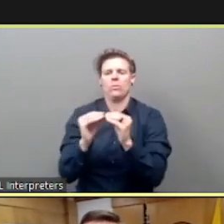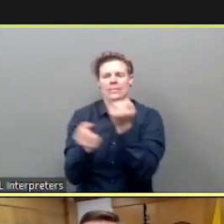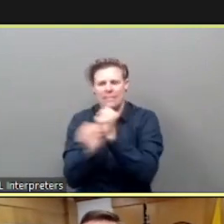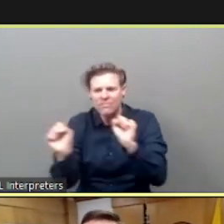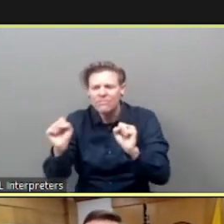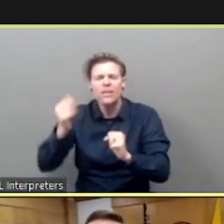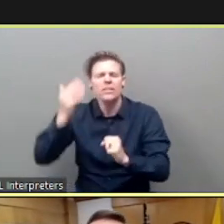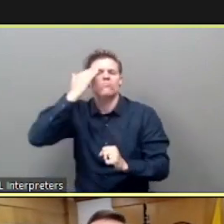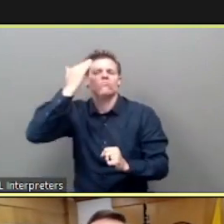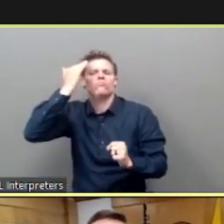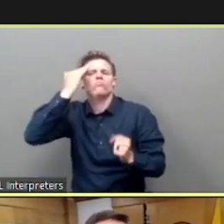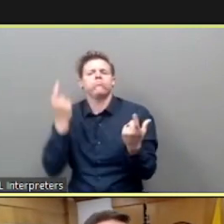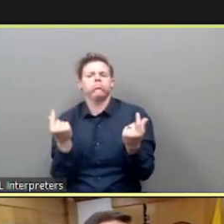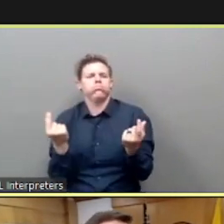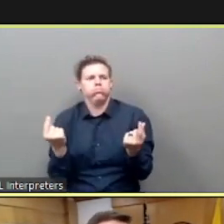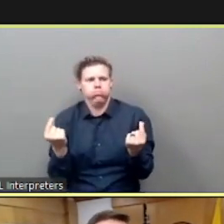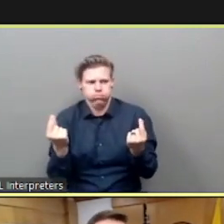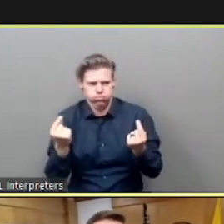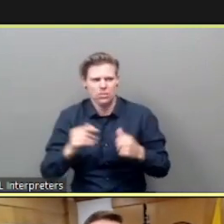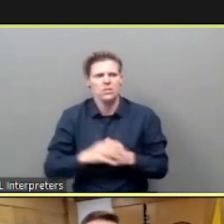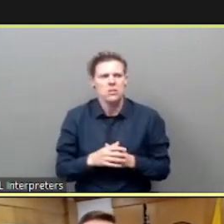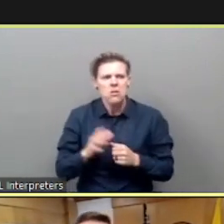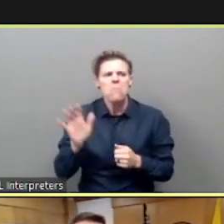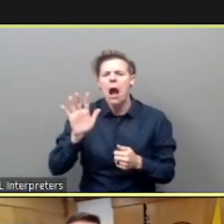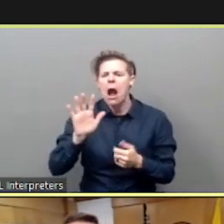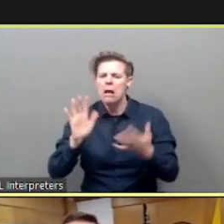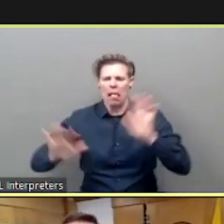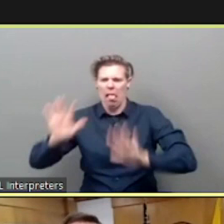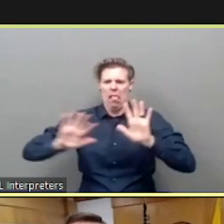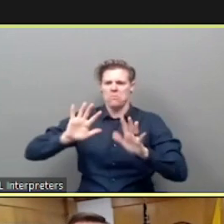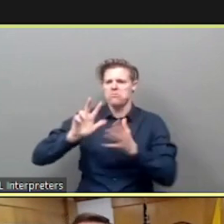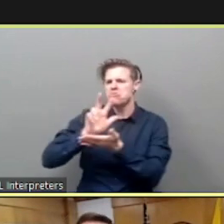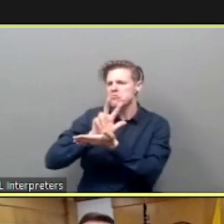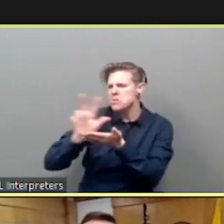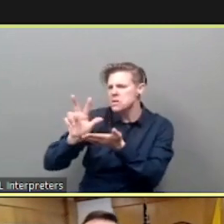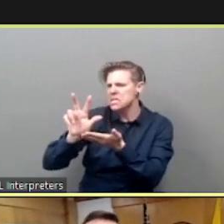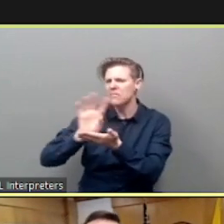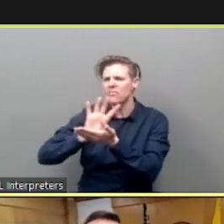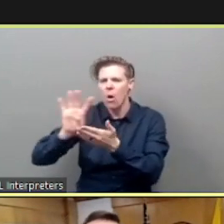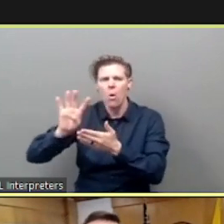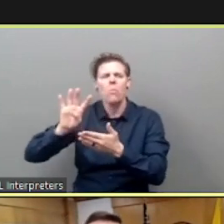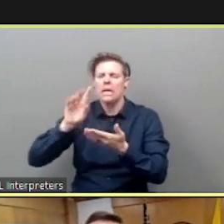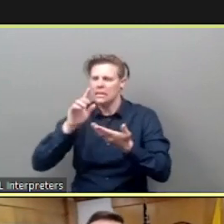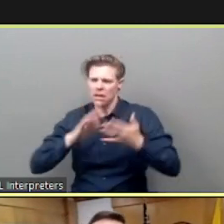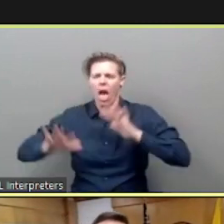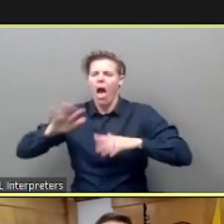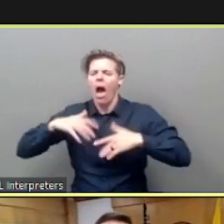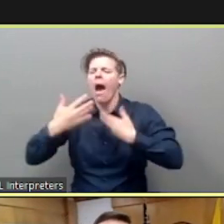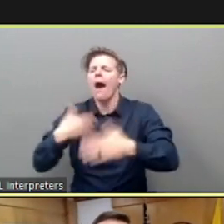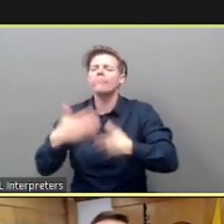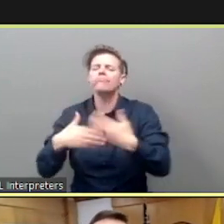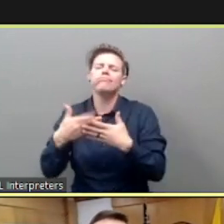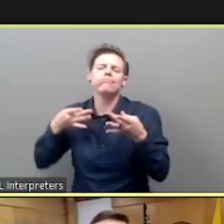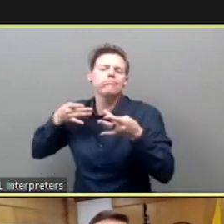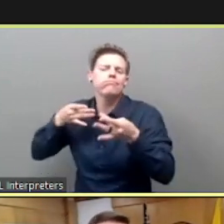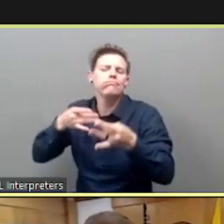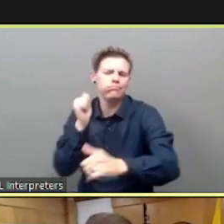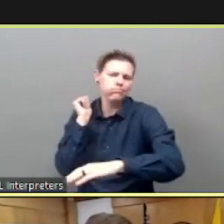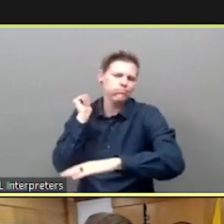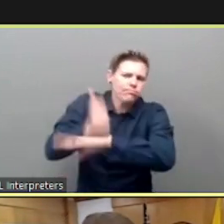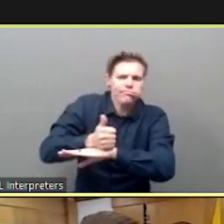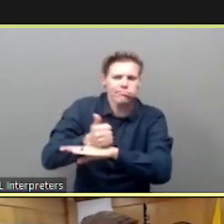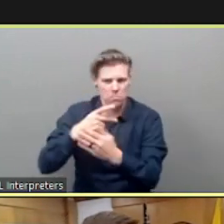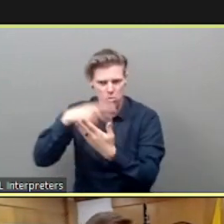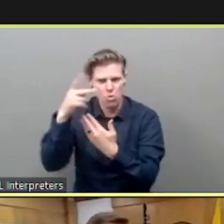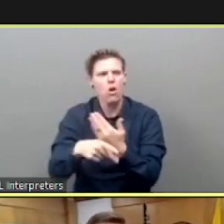So it's going to take 3, 4, or 5 weeks for this to get up and running, but we thought it would be important for you all to